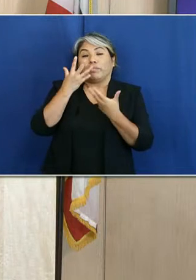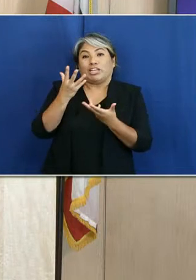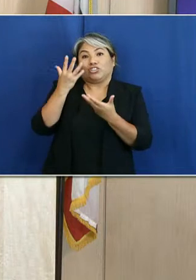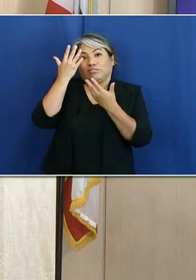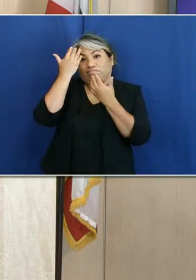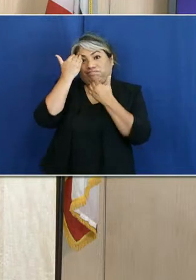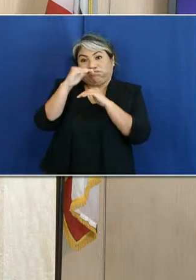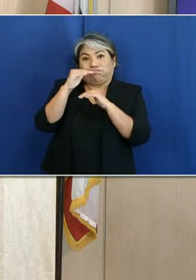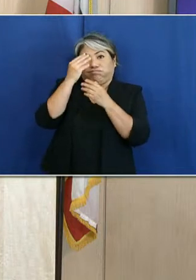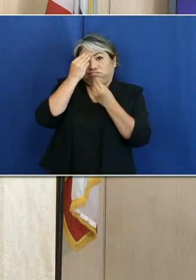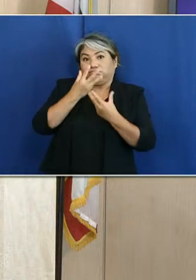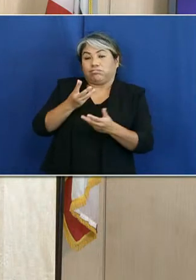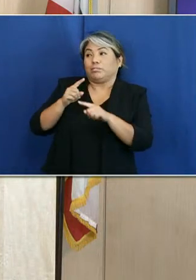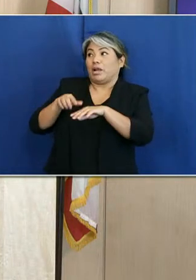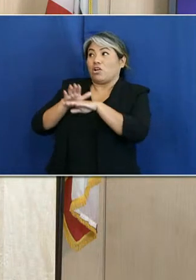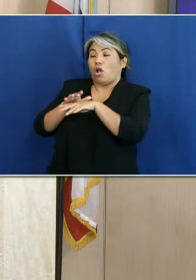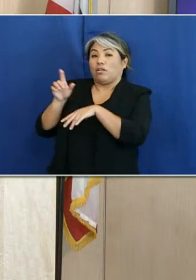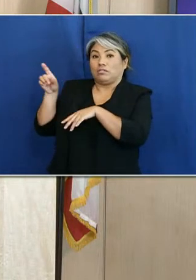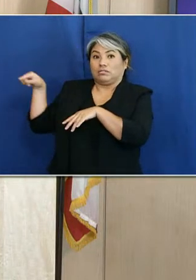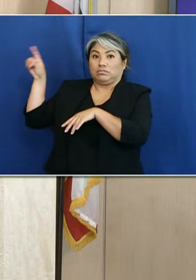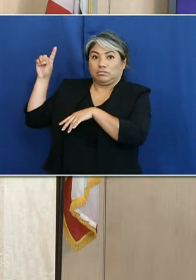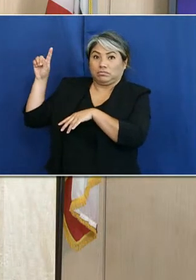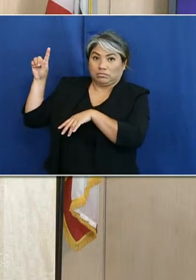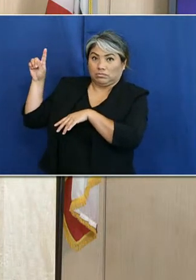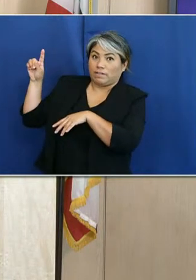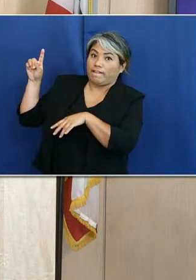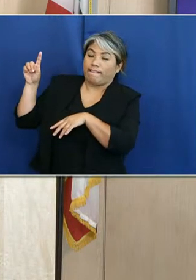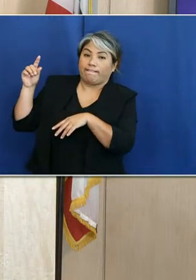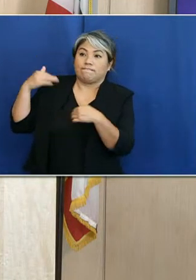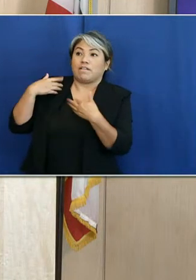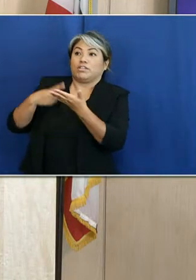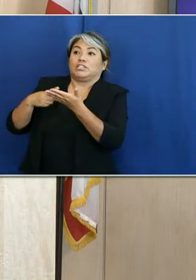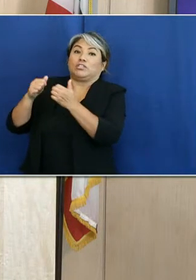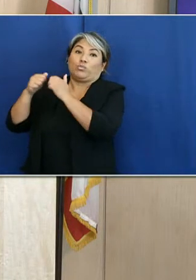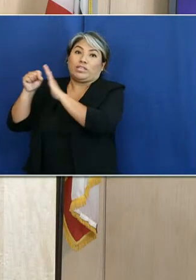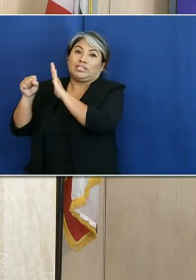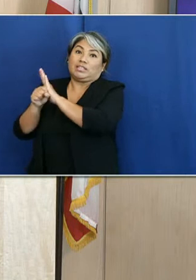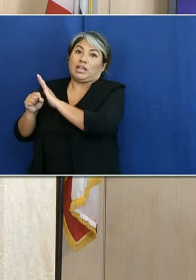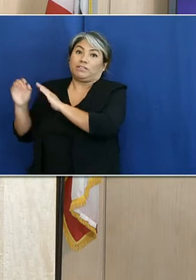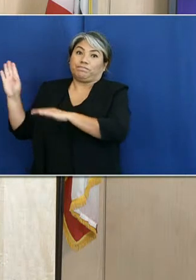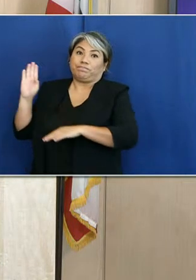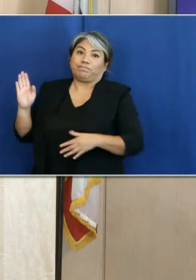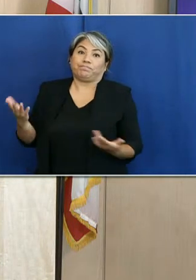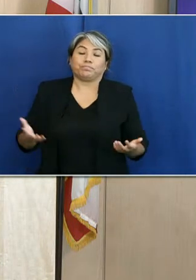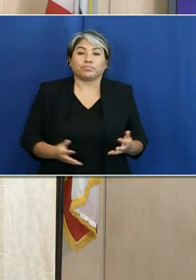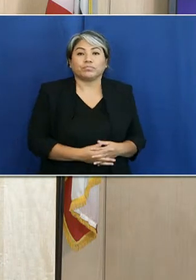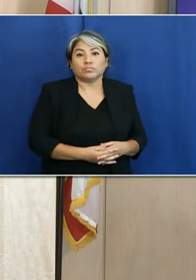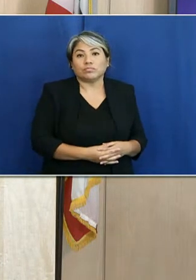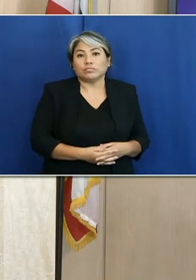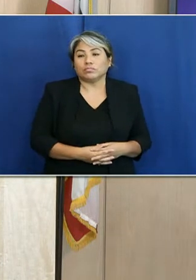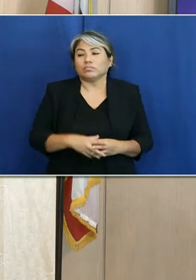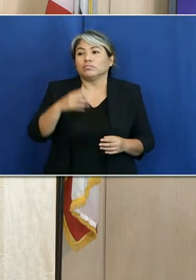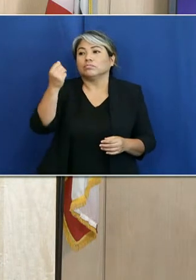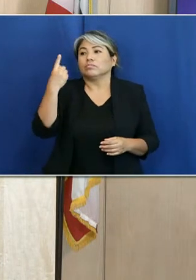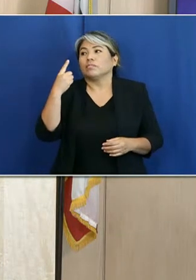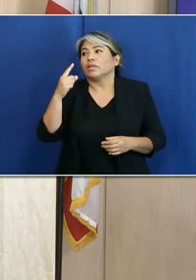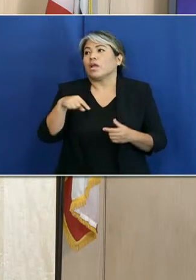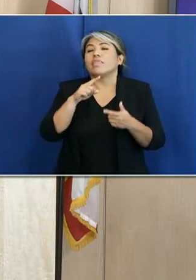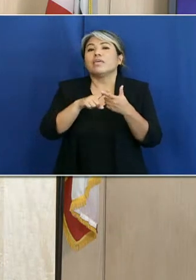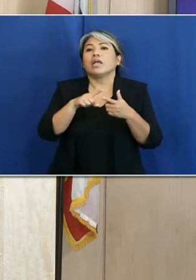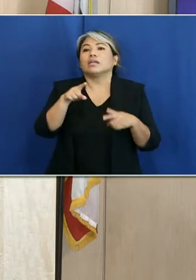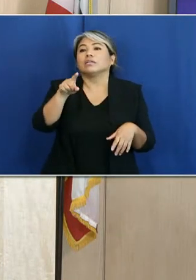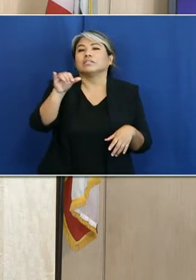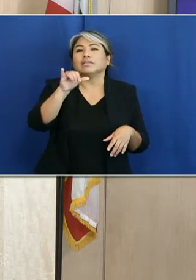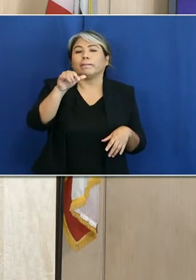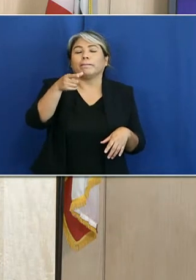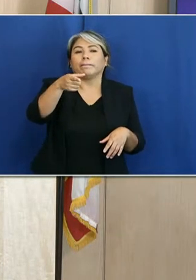you based on the information we've received from having discussions with the state. And then in the most basic form,